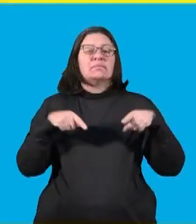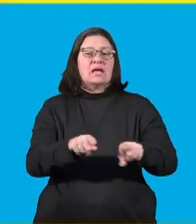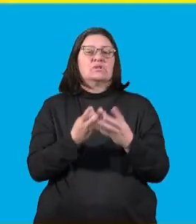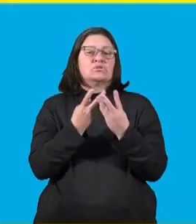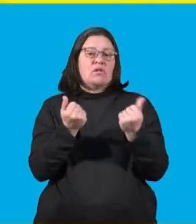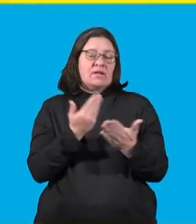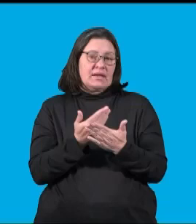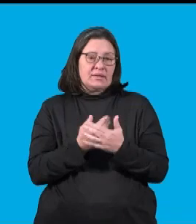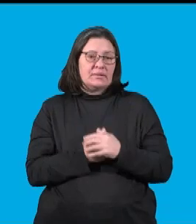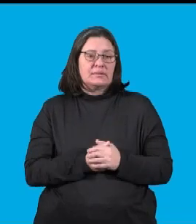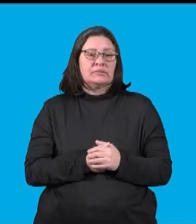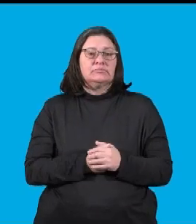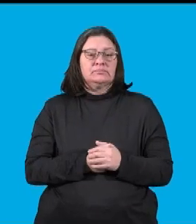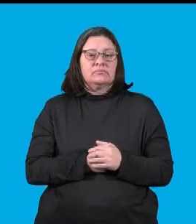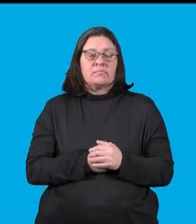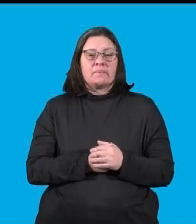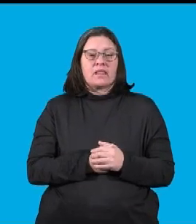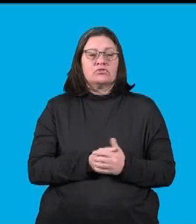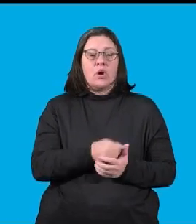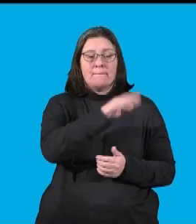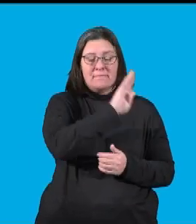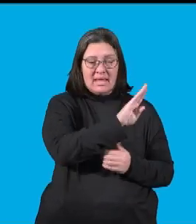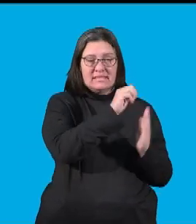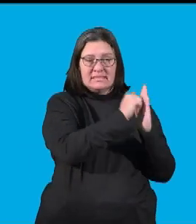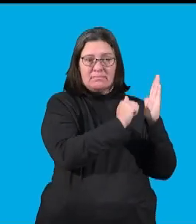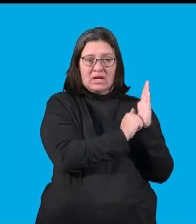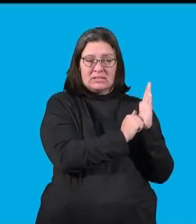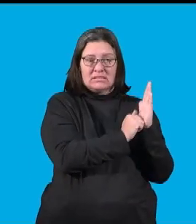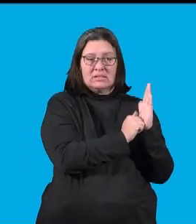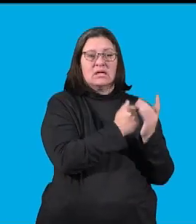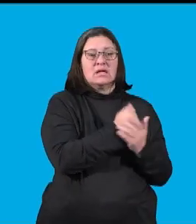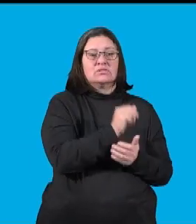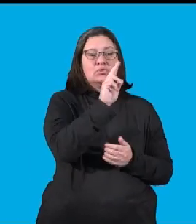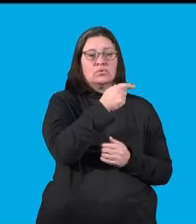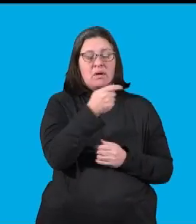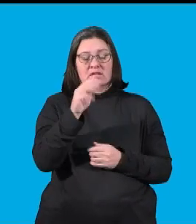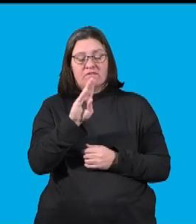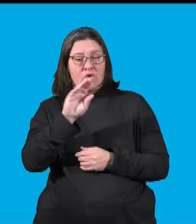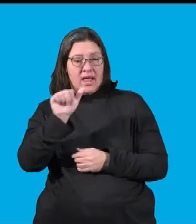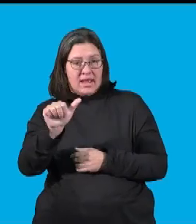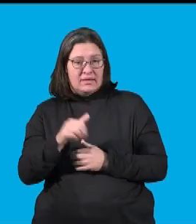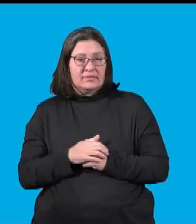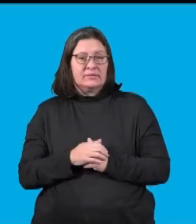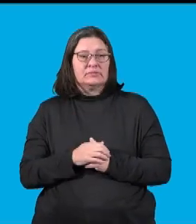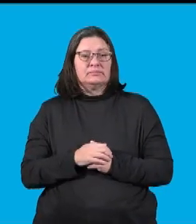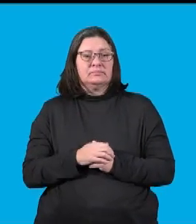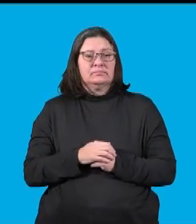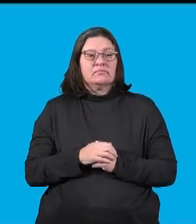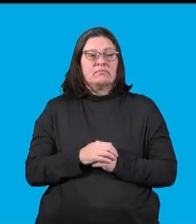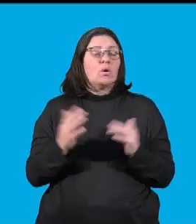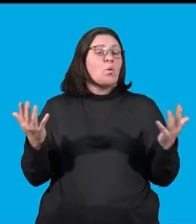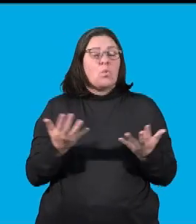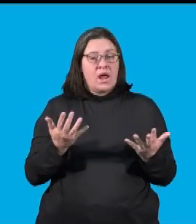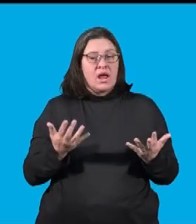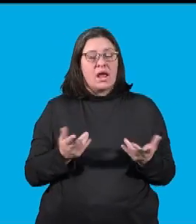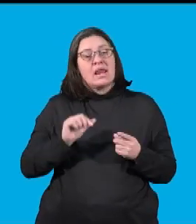solve simultaneously. So my one equation, by making b the subject of the formula, is 2 minus 4a.